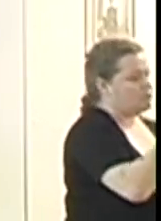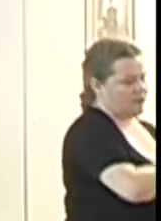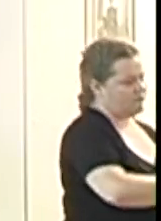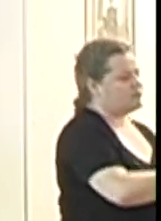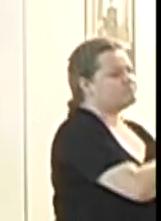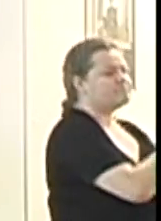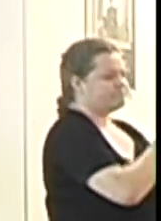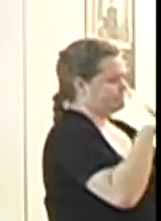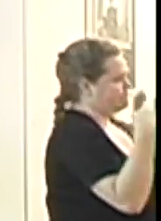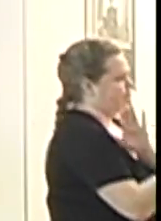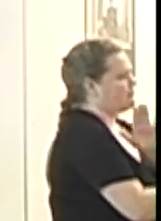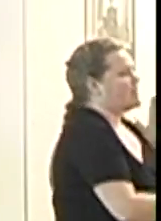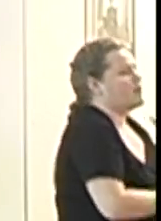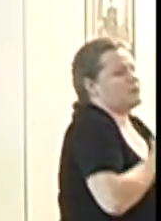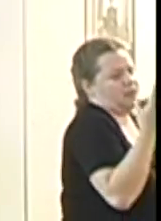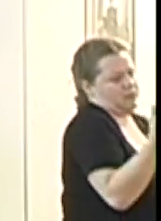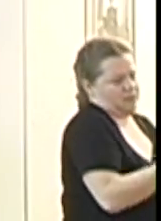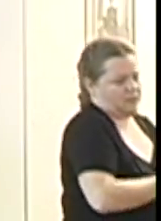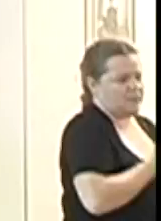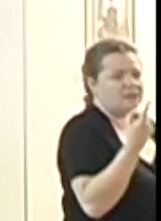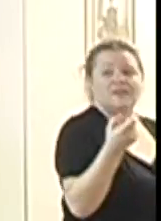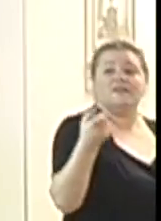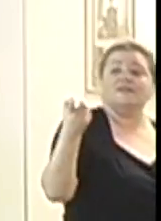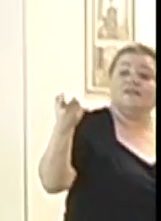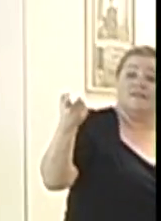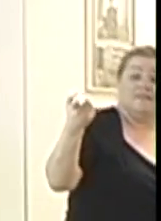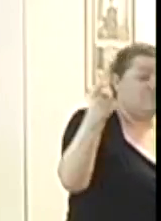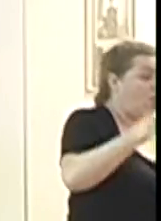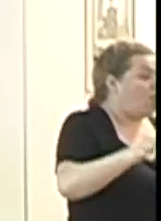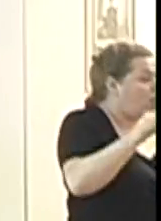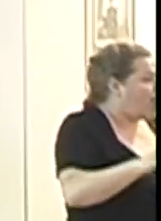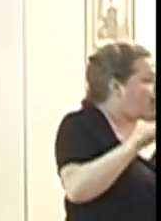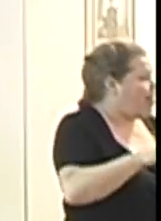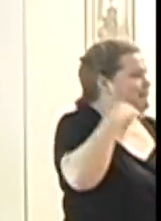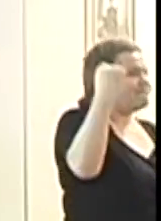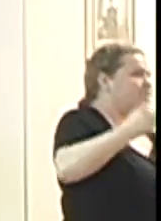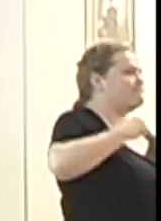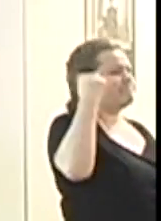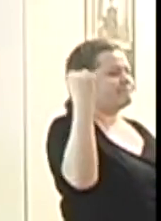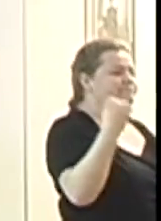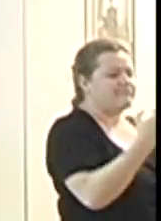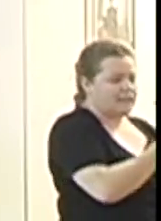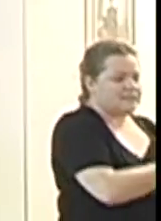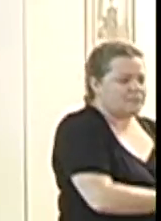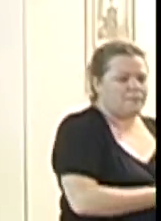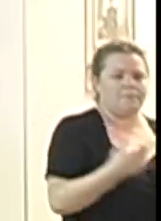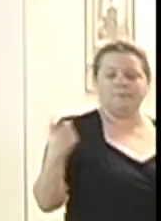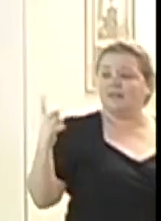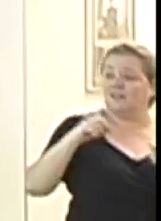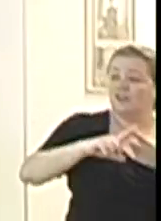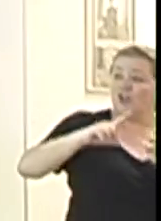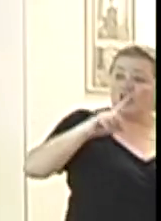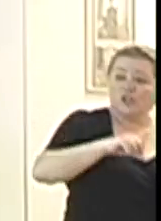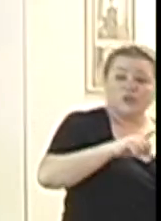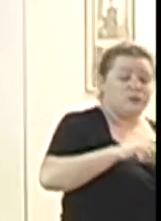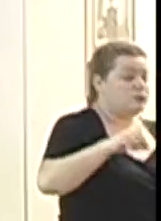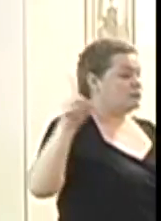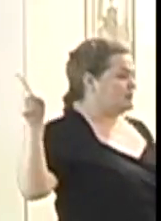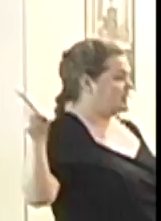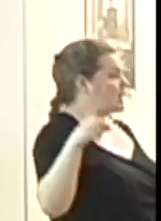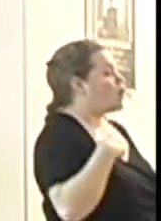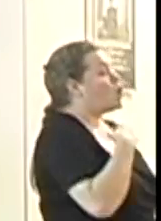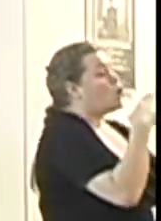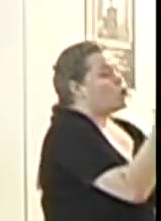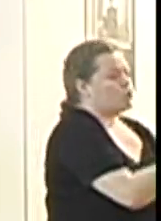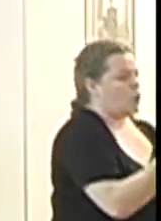movement patterns. That is, they tend to show repeated movements. The second that I'll have less to say about is that children sometimes have